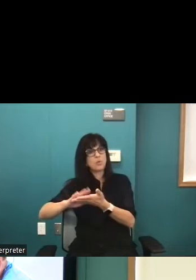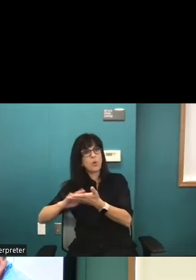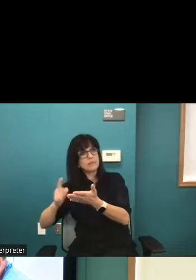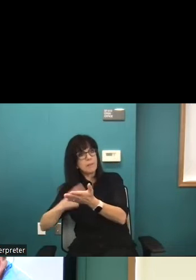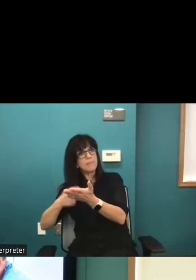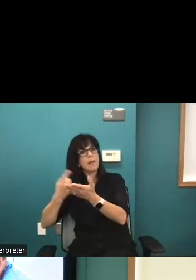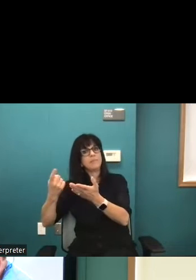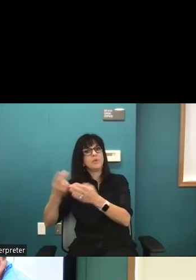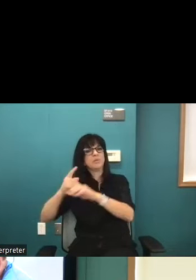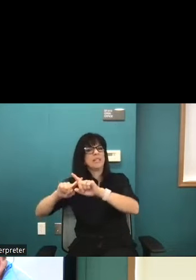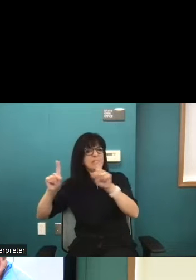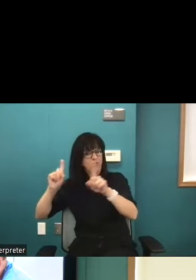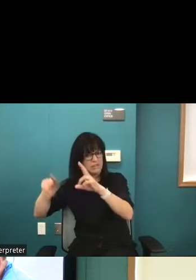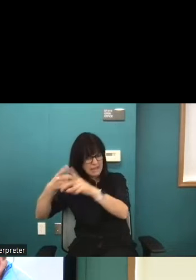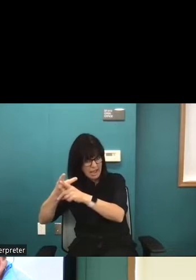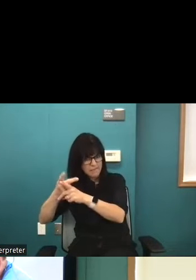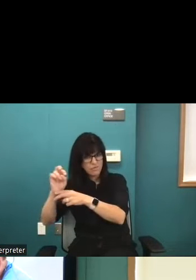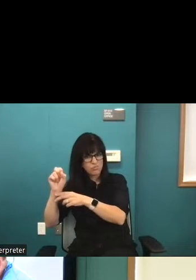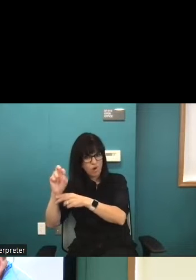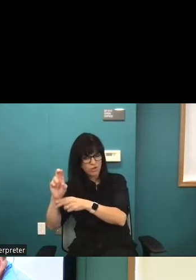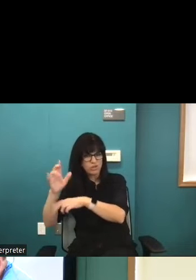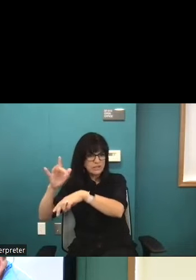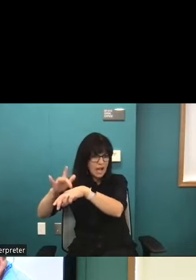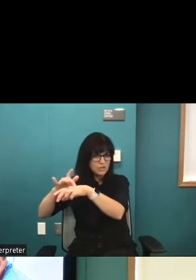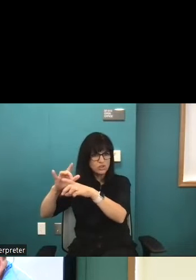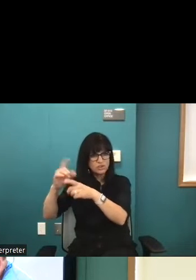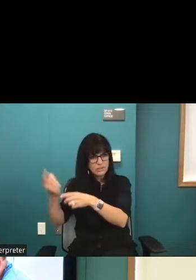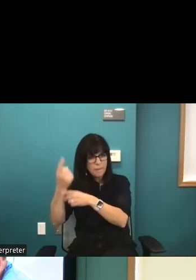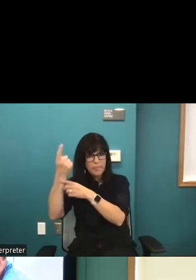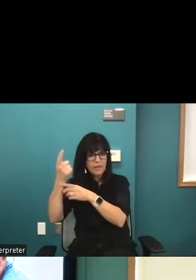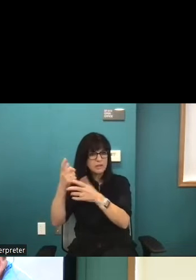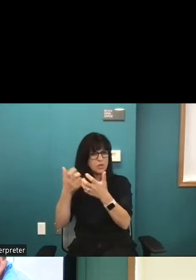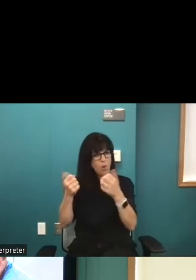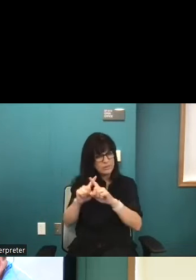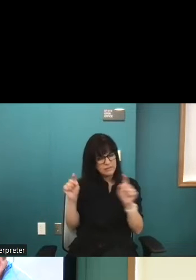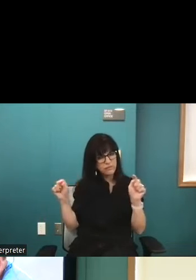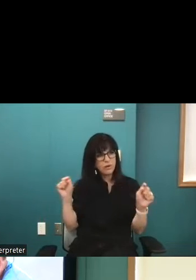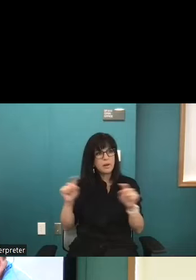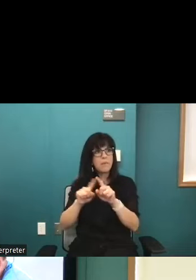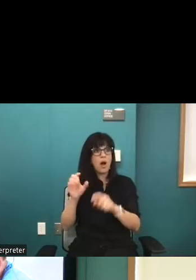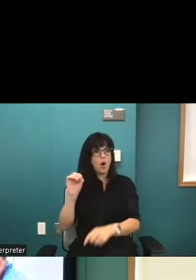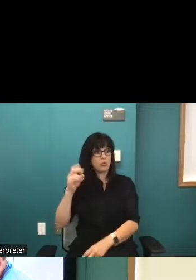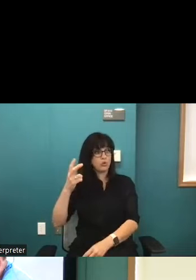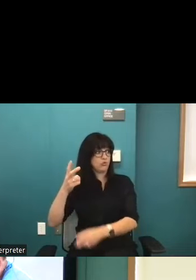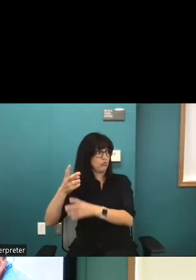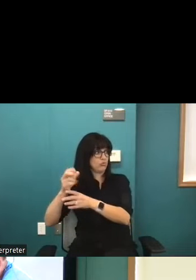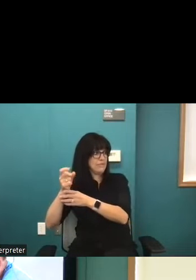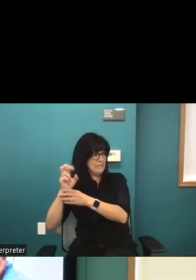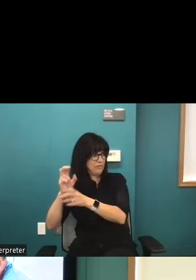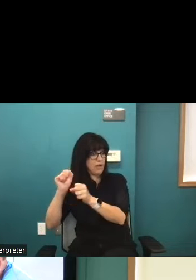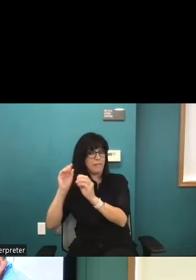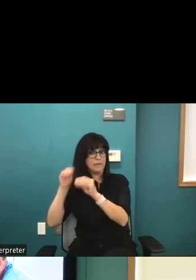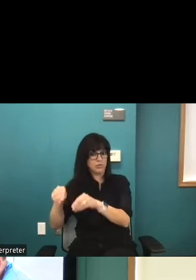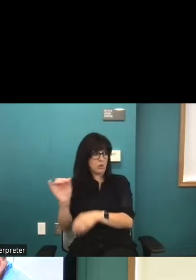they'll use a different type of Roger system, maybe a Roger touchscreen or whatever the school uses, but the O2 receivers can be installed as